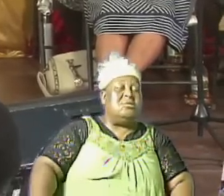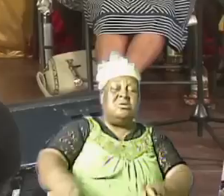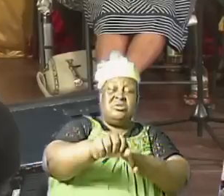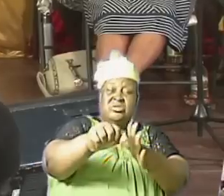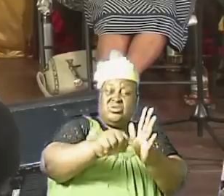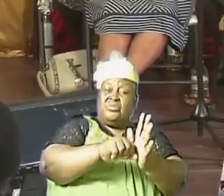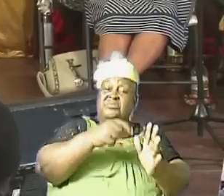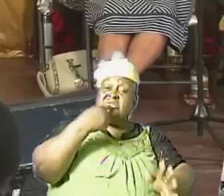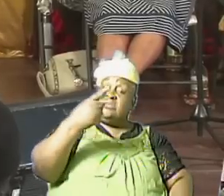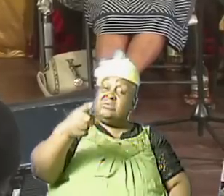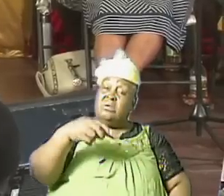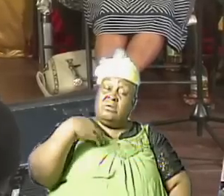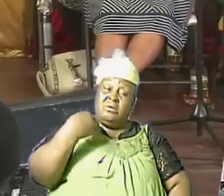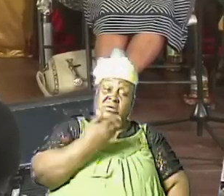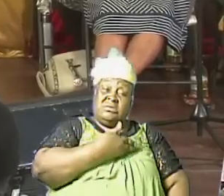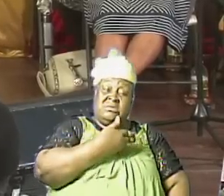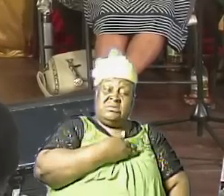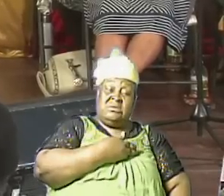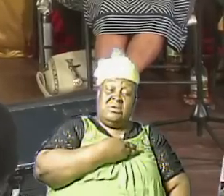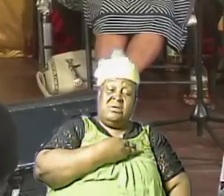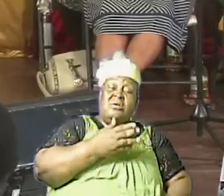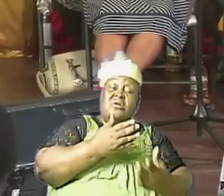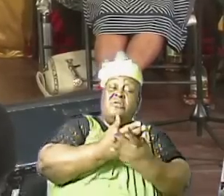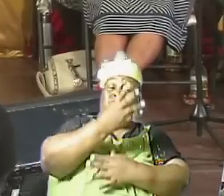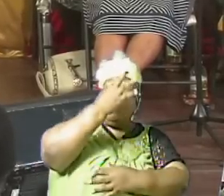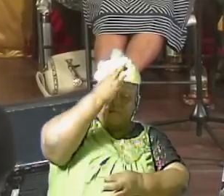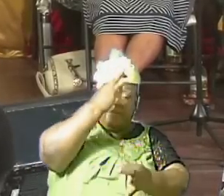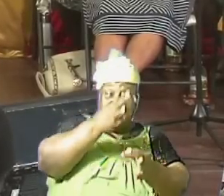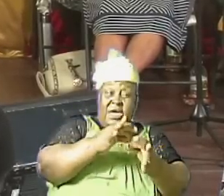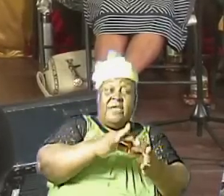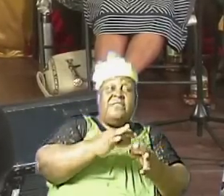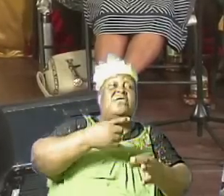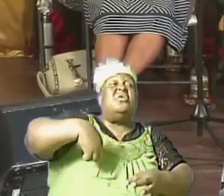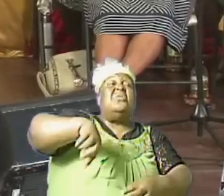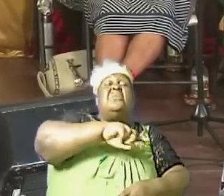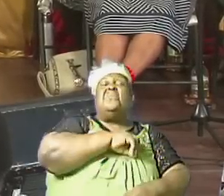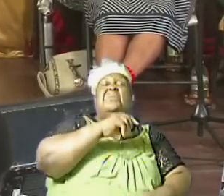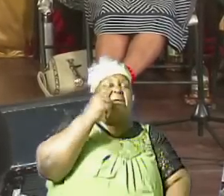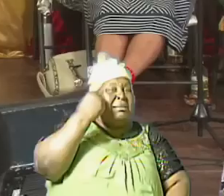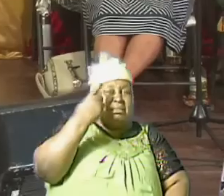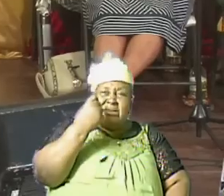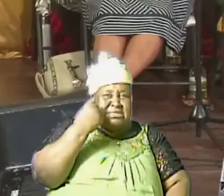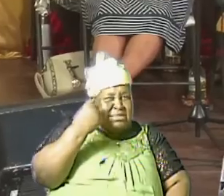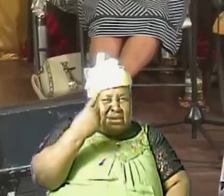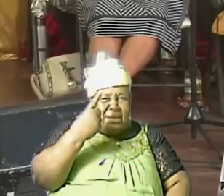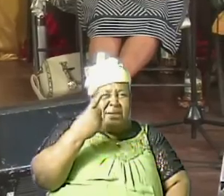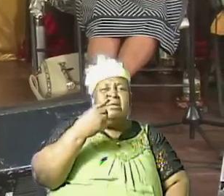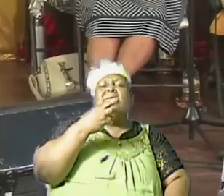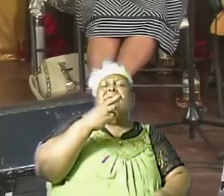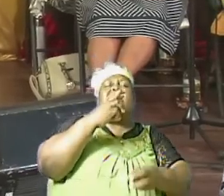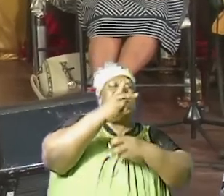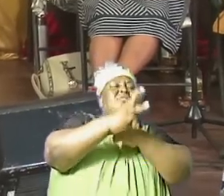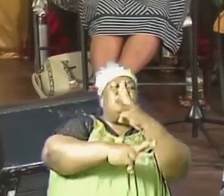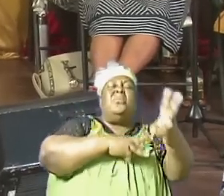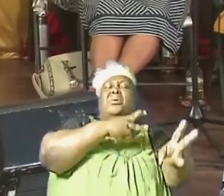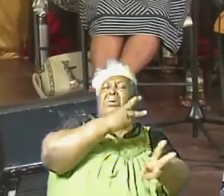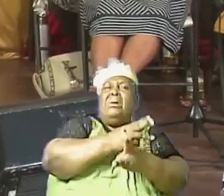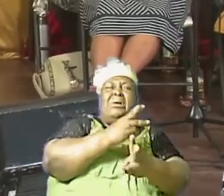The scripture tells us that through faith we understand that the